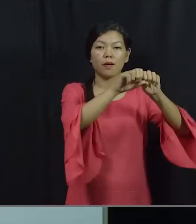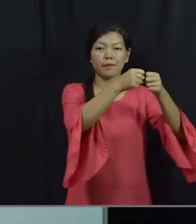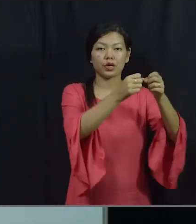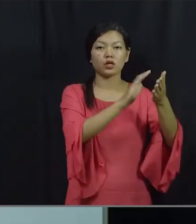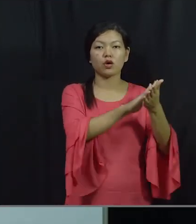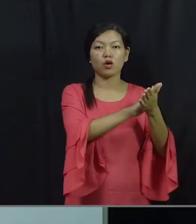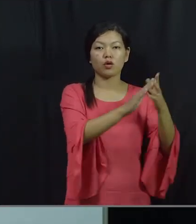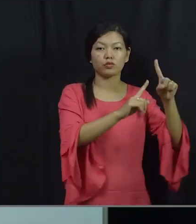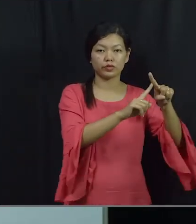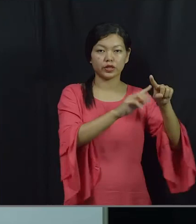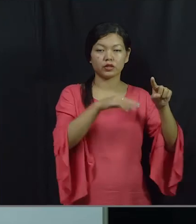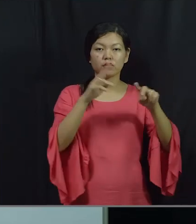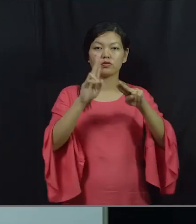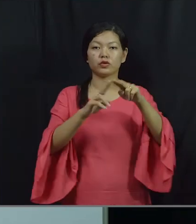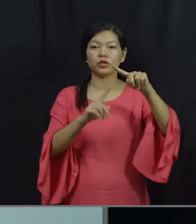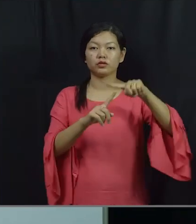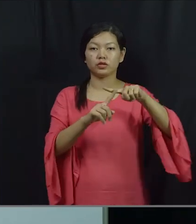and foreign trade, okay. And